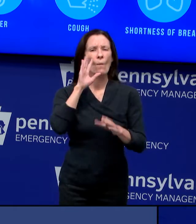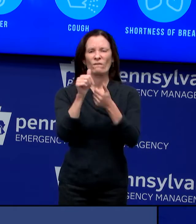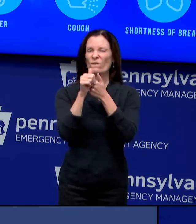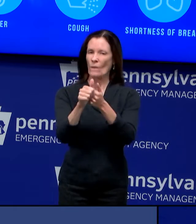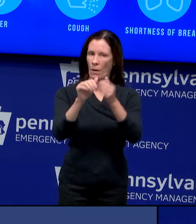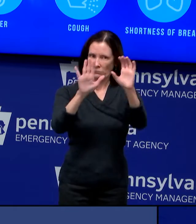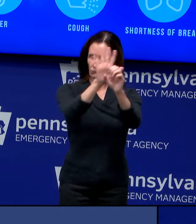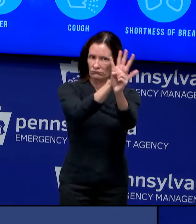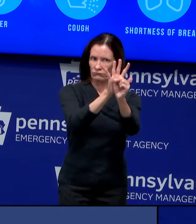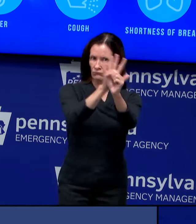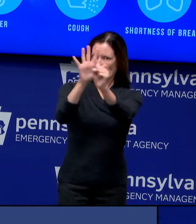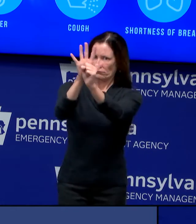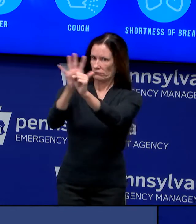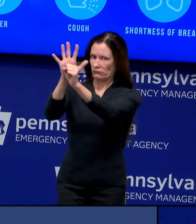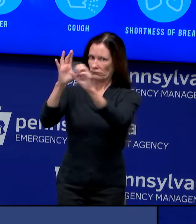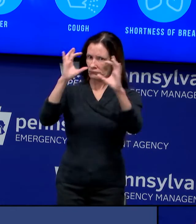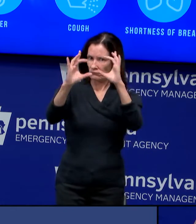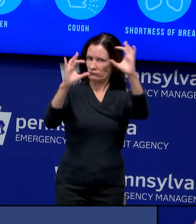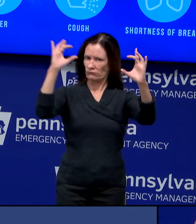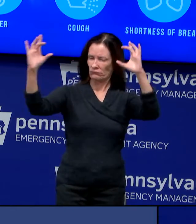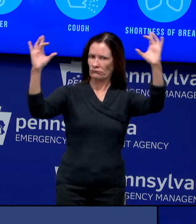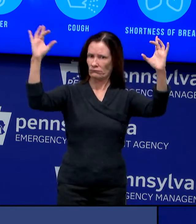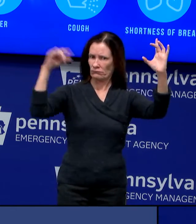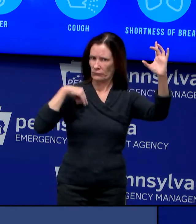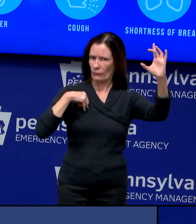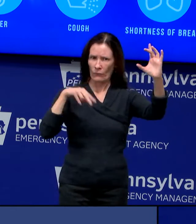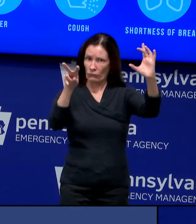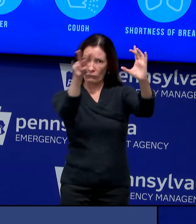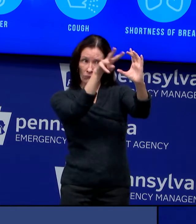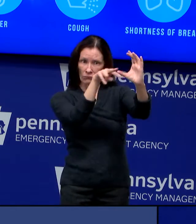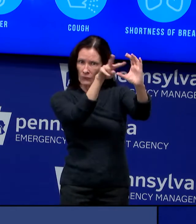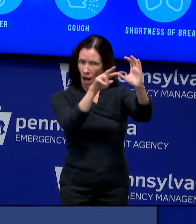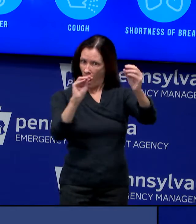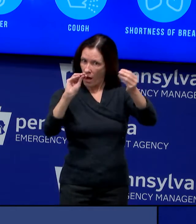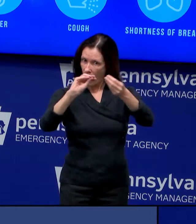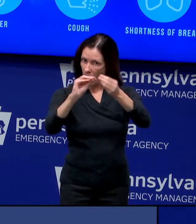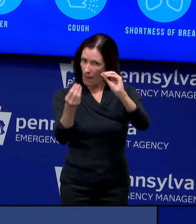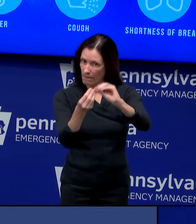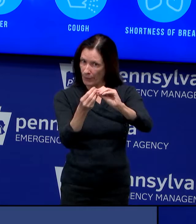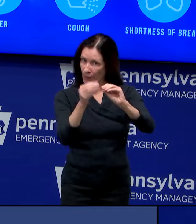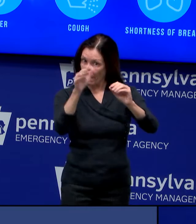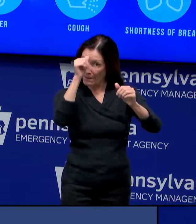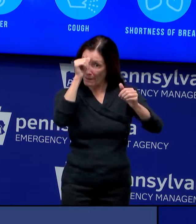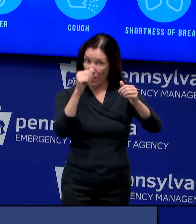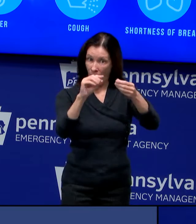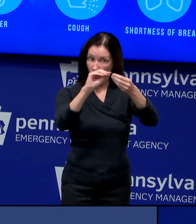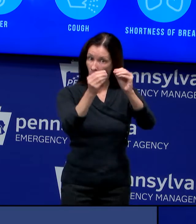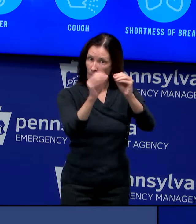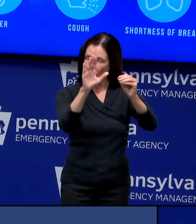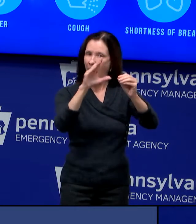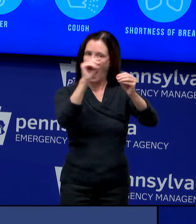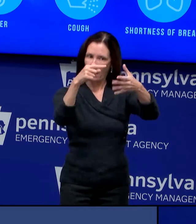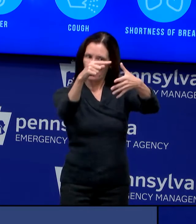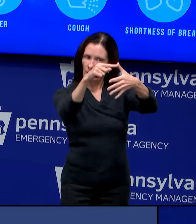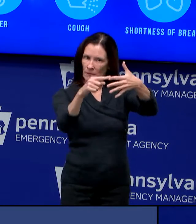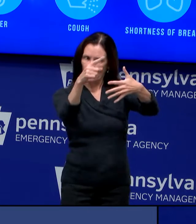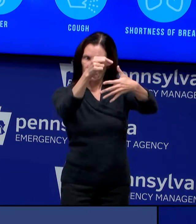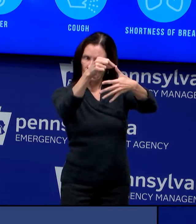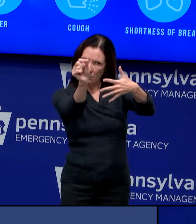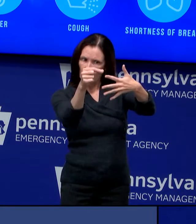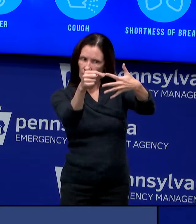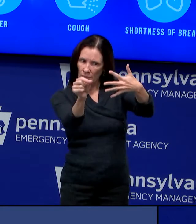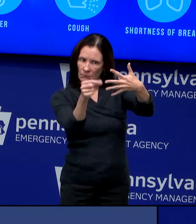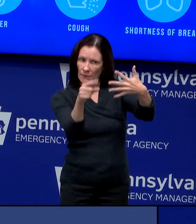on paper, but it's not the only measure that we're going to be looking at. We're going to be looking at a number of different things